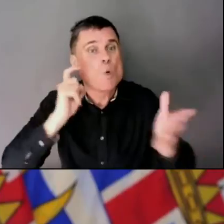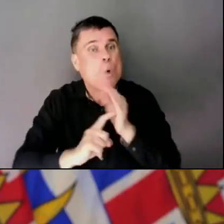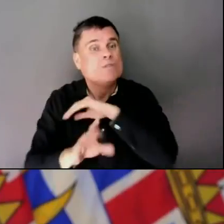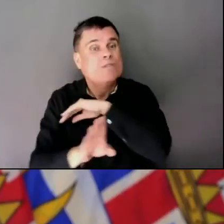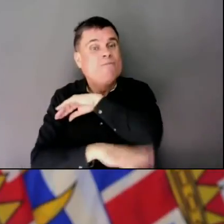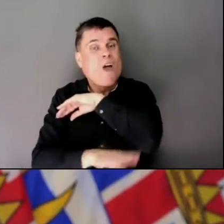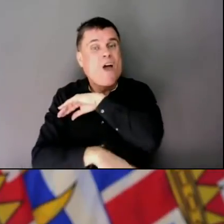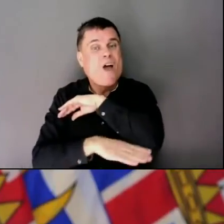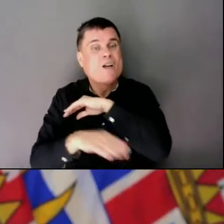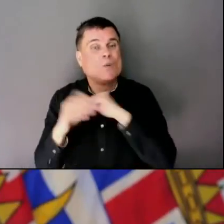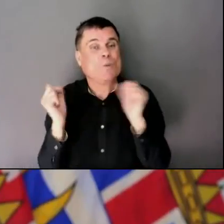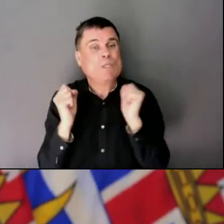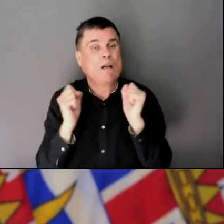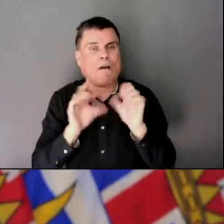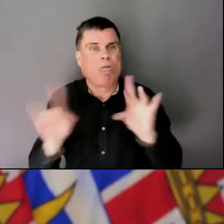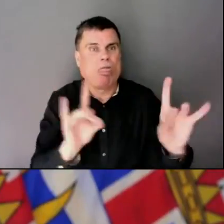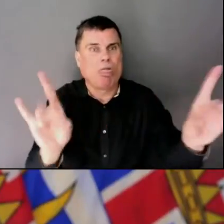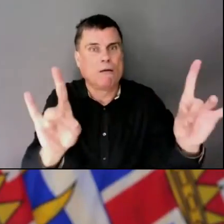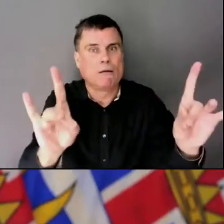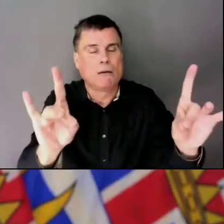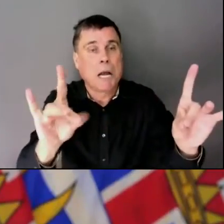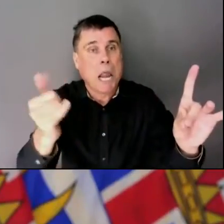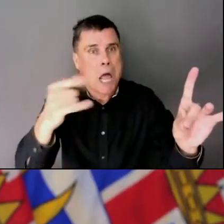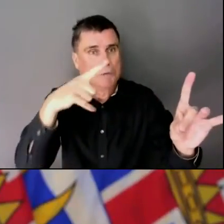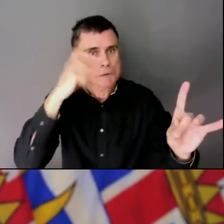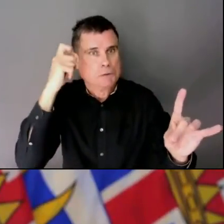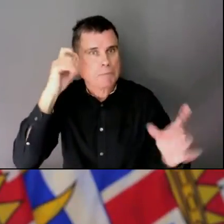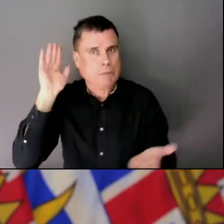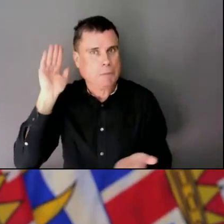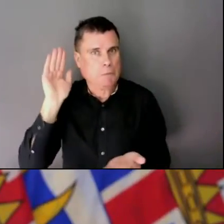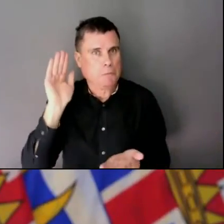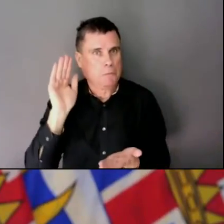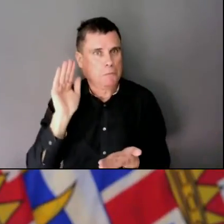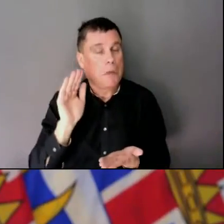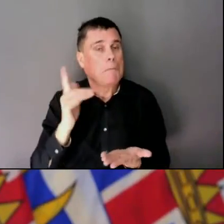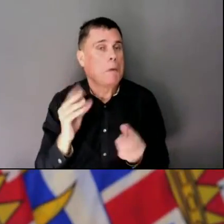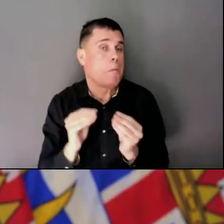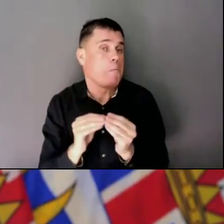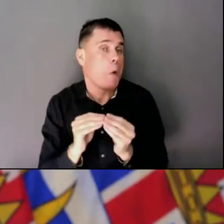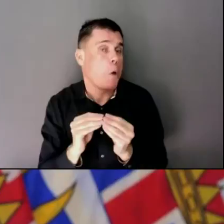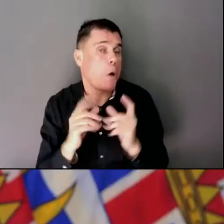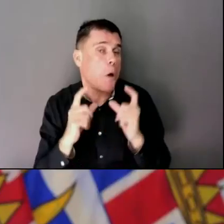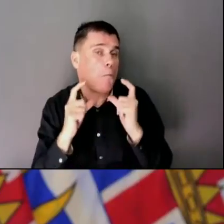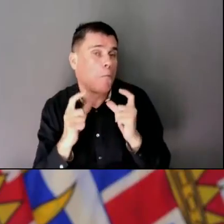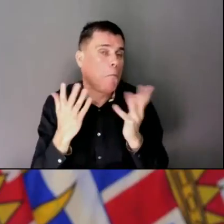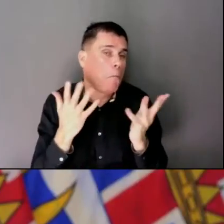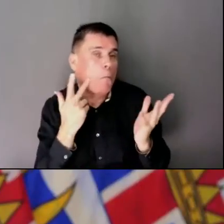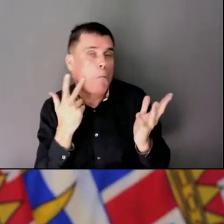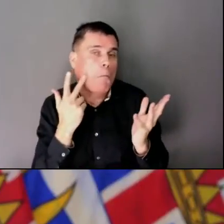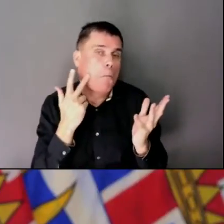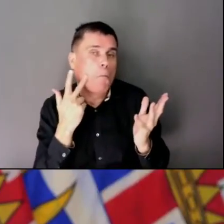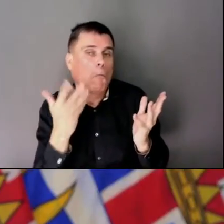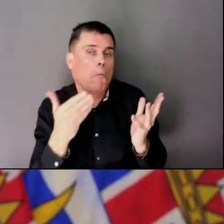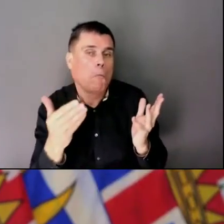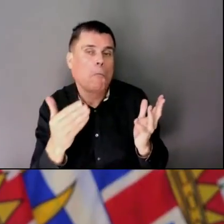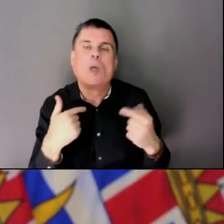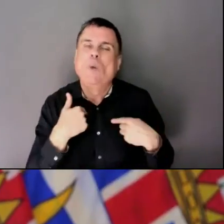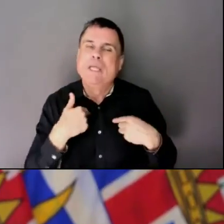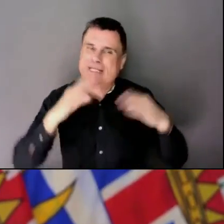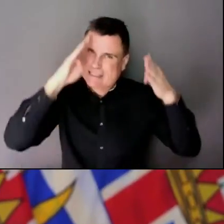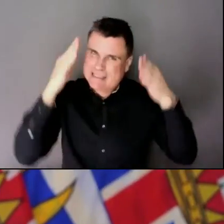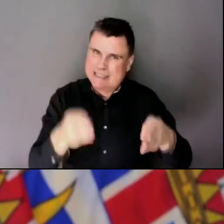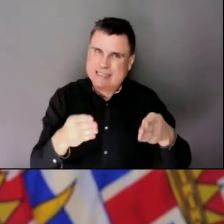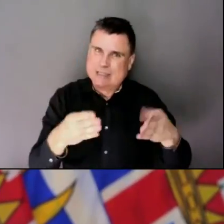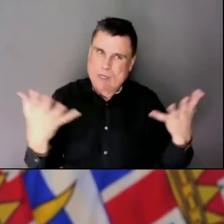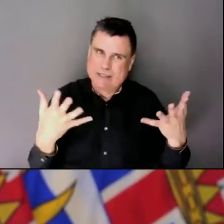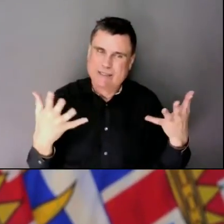I think what is consuming us right now is making sure that those areas that we know are most at risk in long-term care